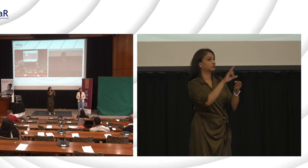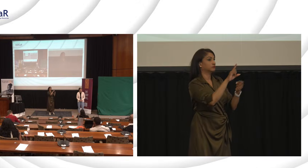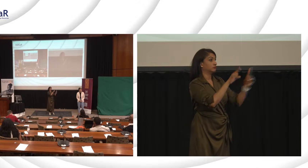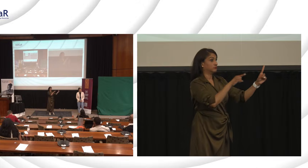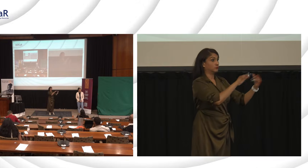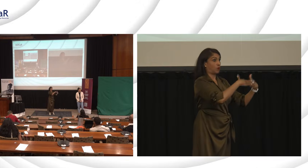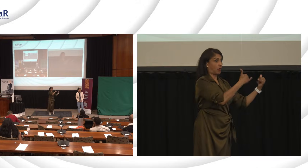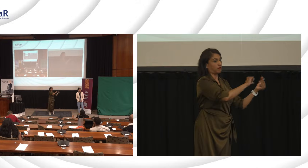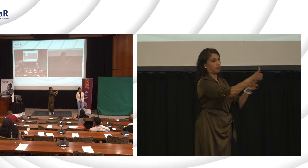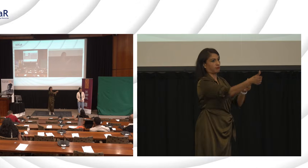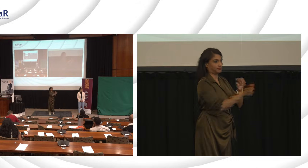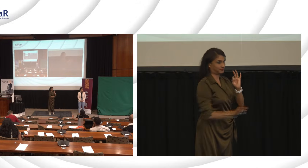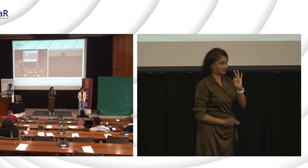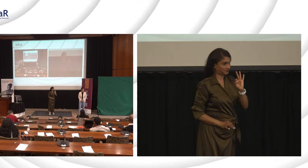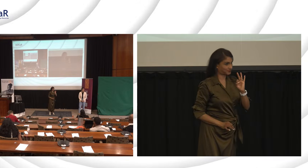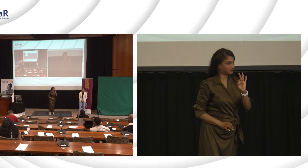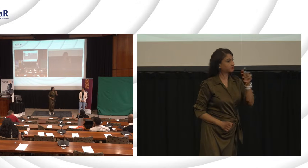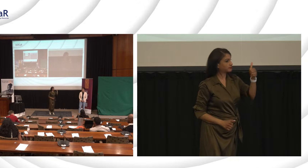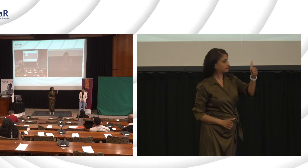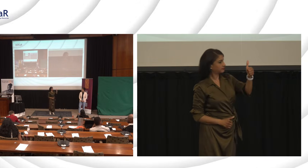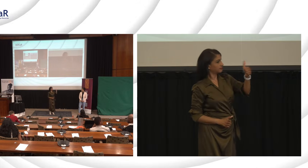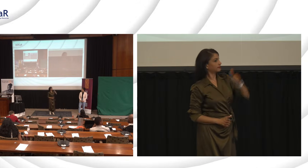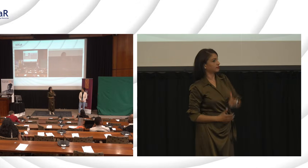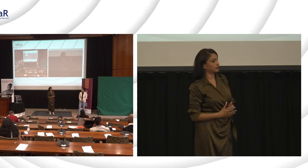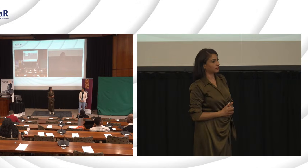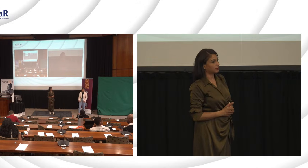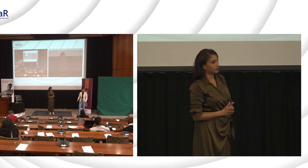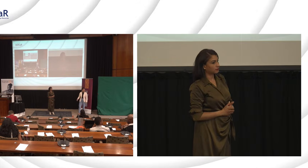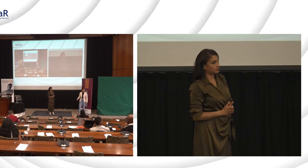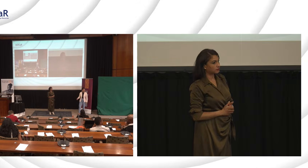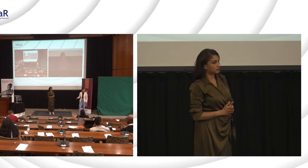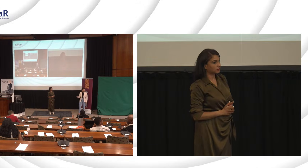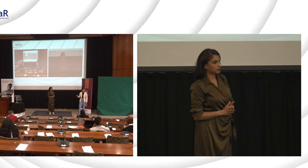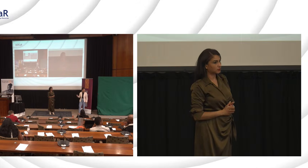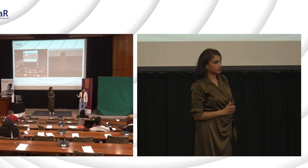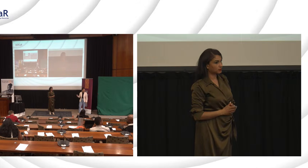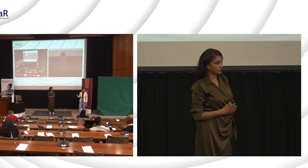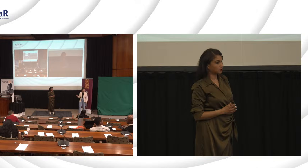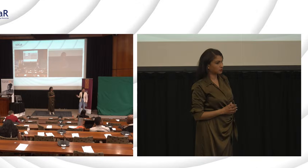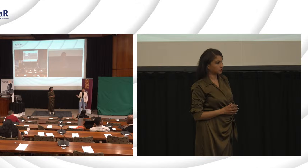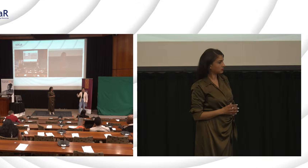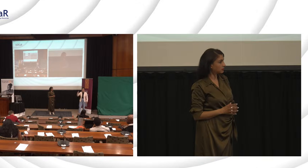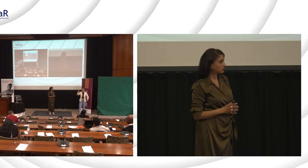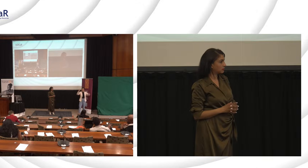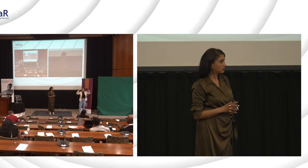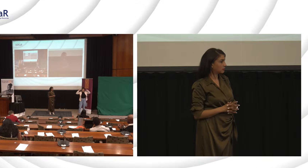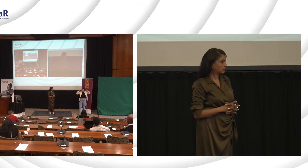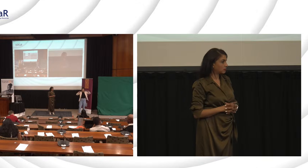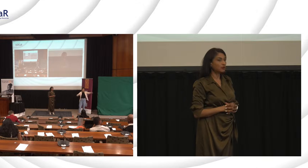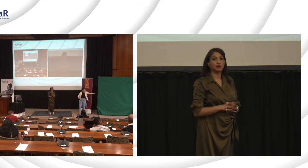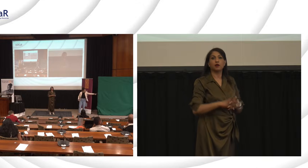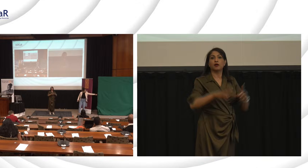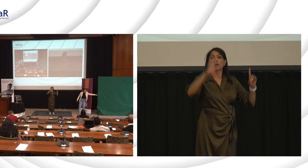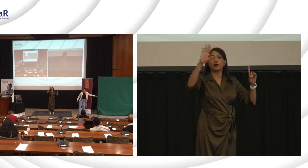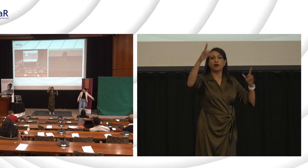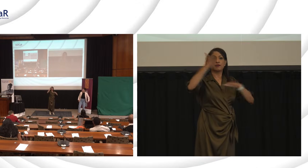Okay. Let's do online and then the question in the audience.